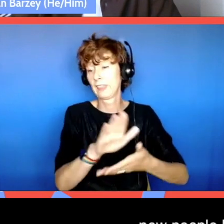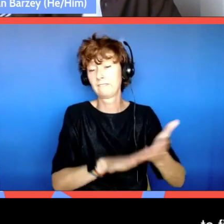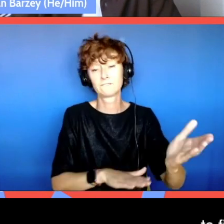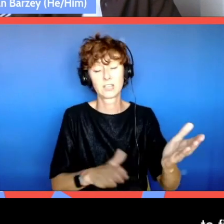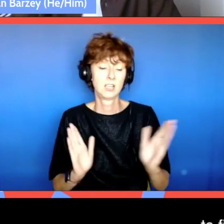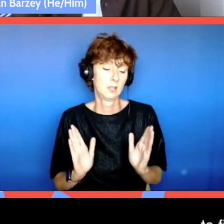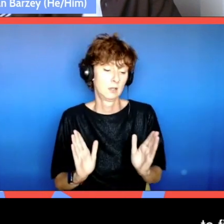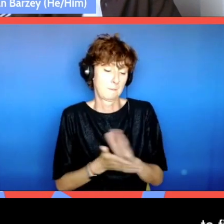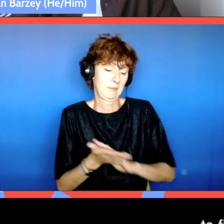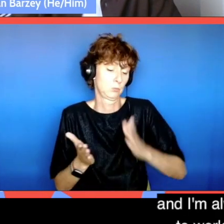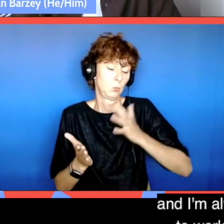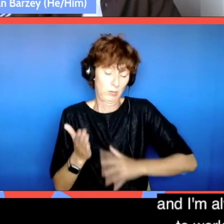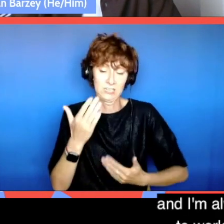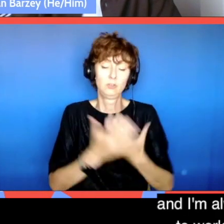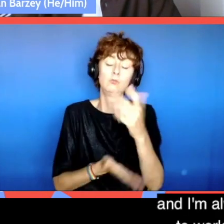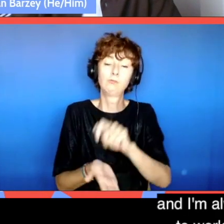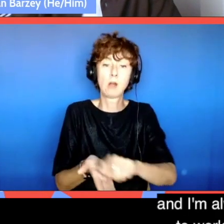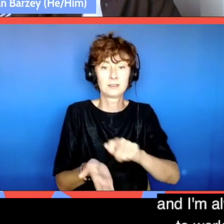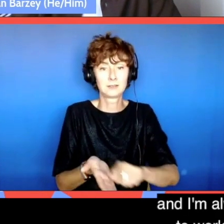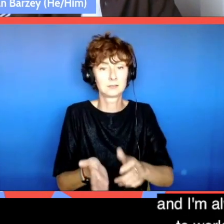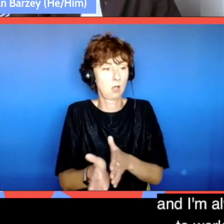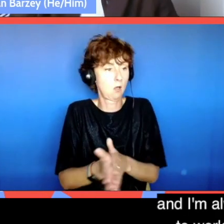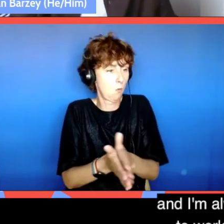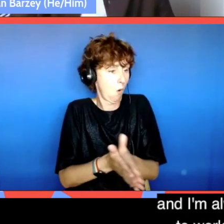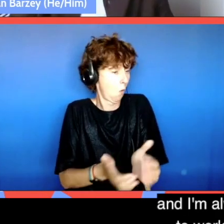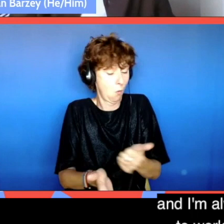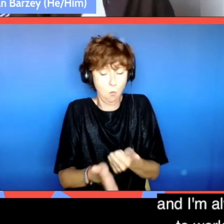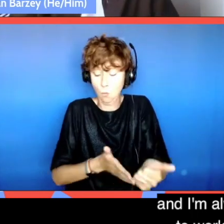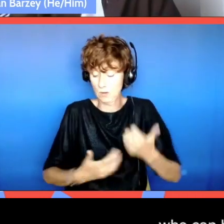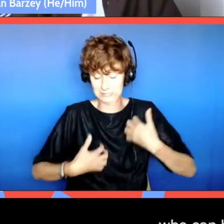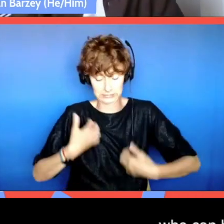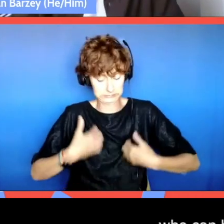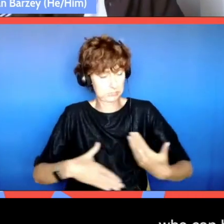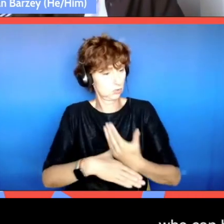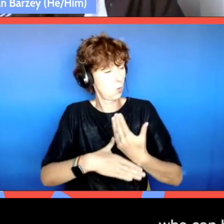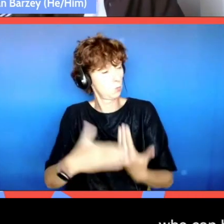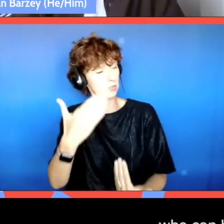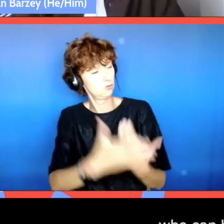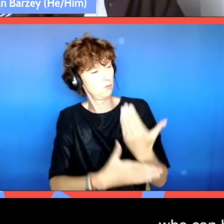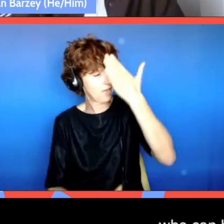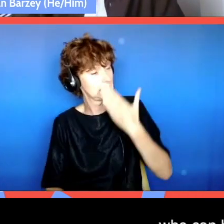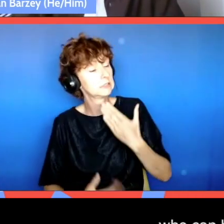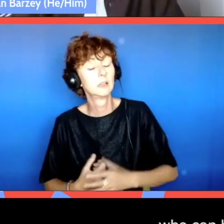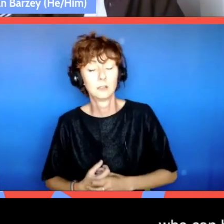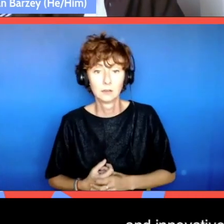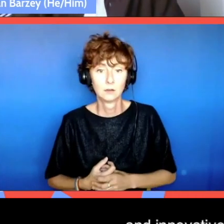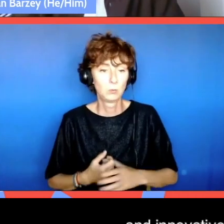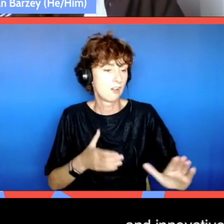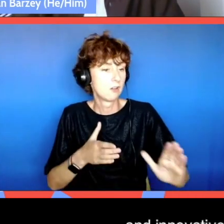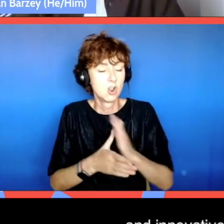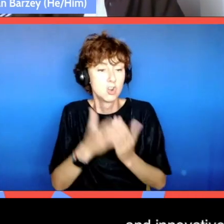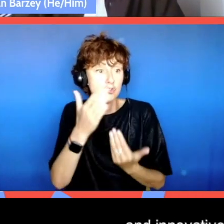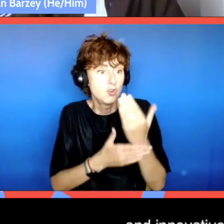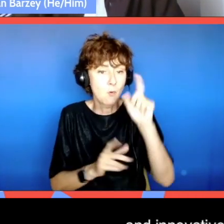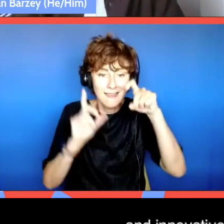come through to fill their place. And I'm always really excited to work with new critics who can bring original ideas and